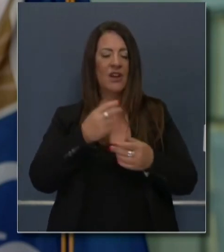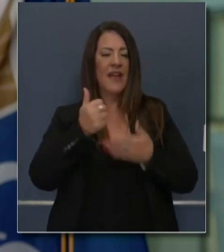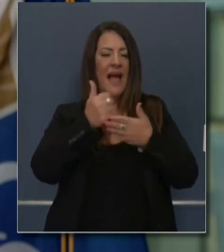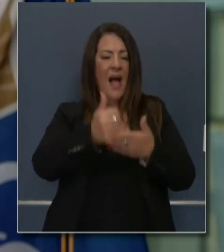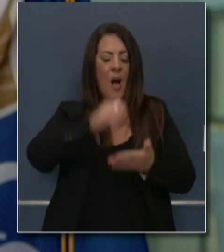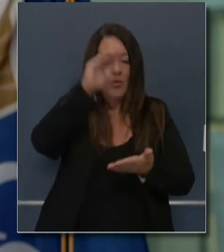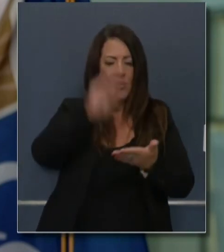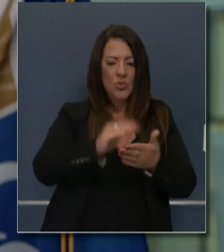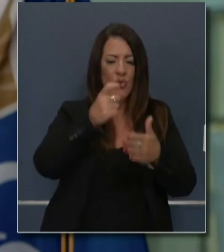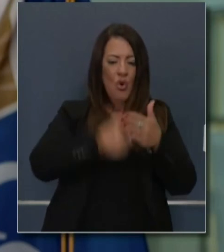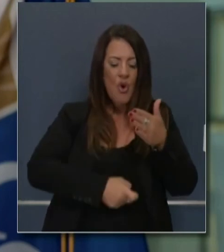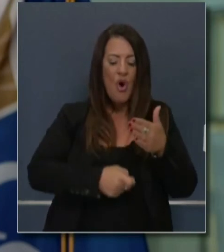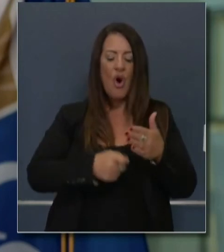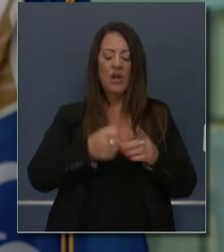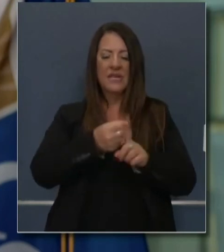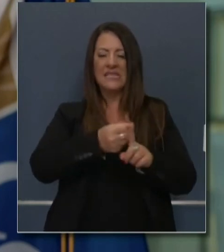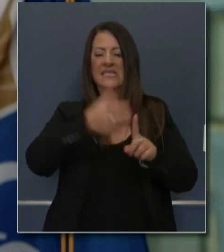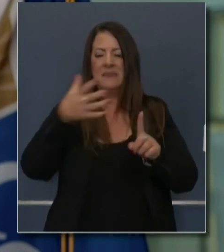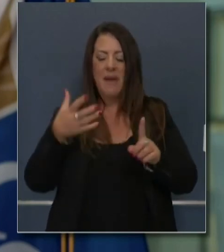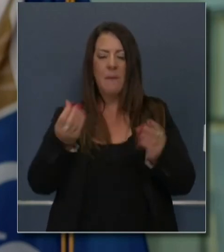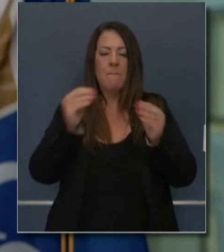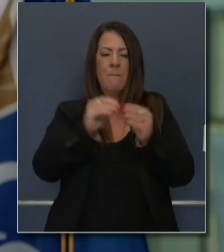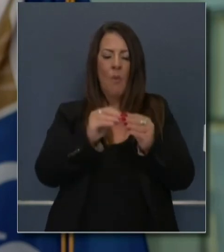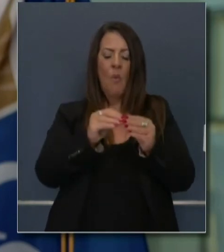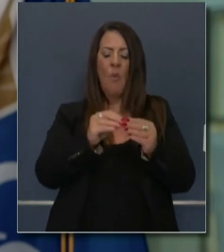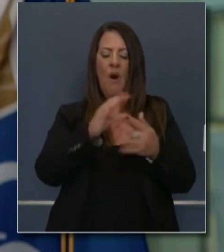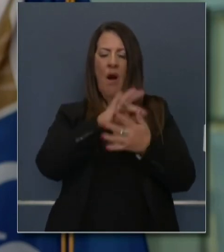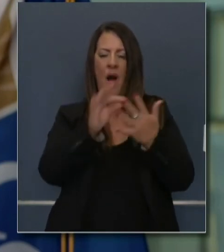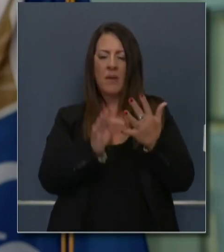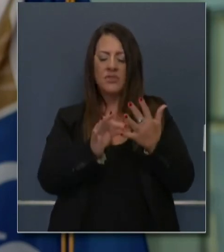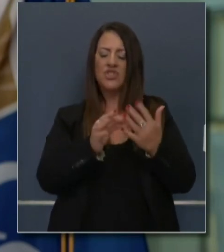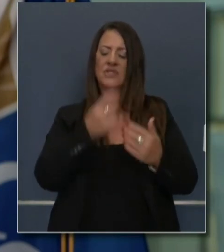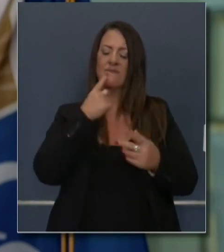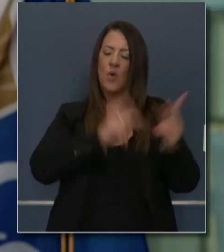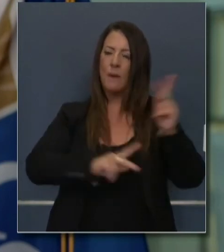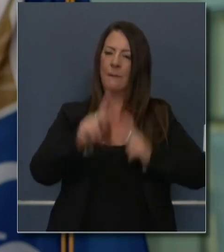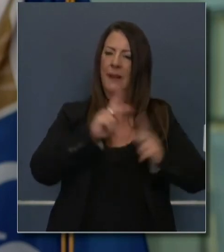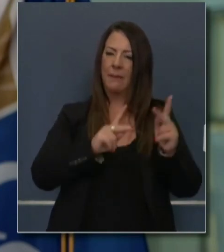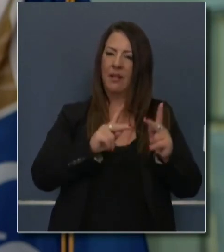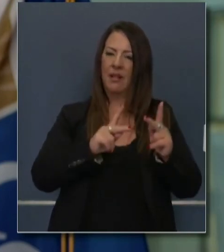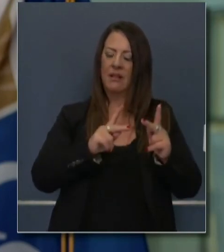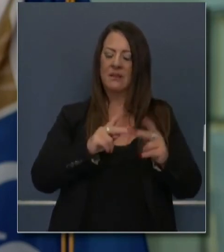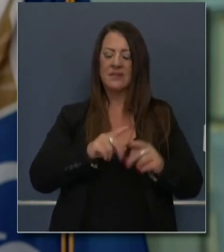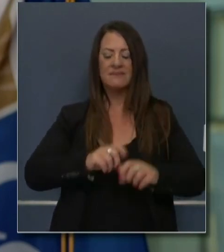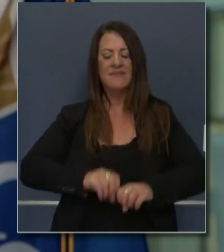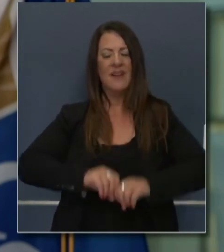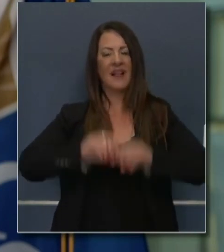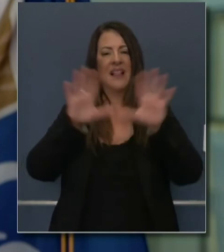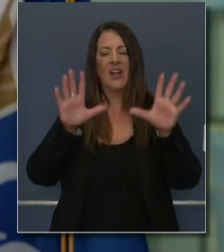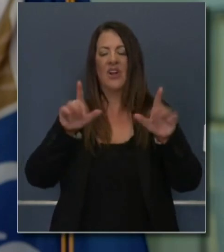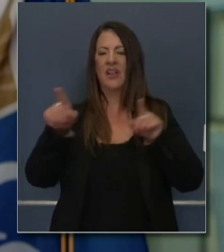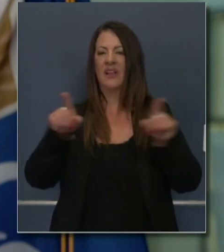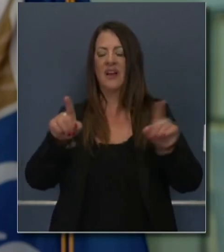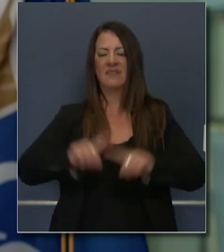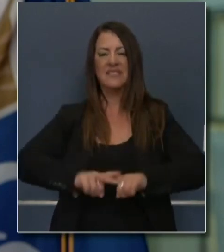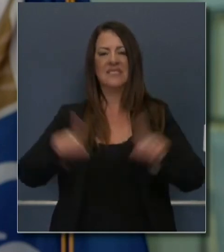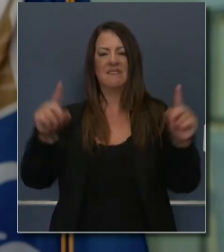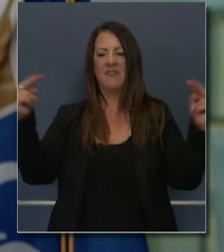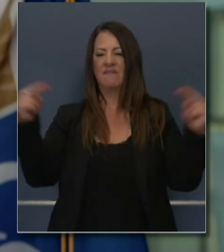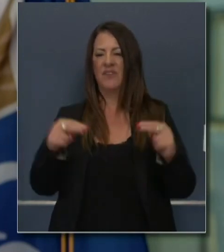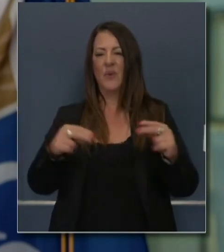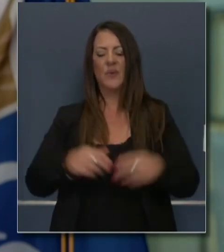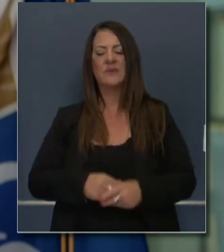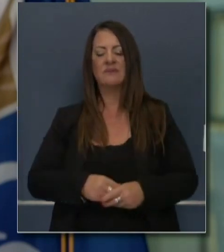and increase expansion through a public option and the like. Clearly, from my humble perspective,